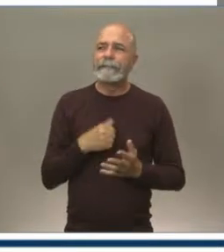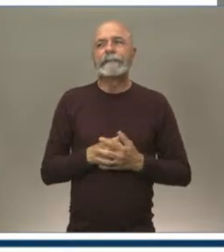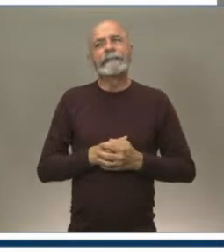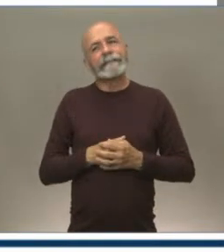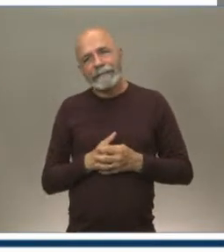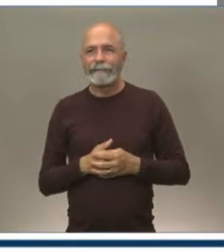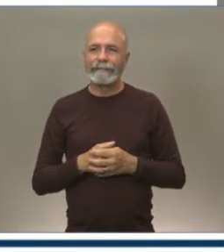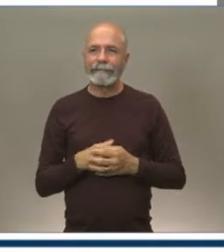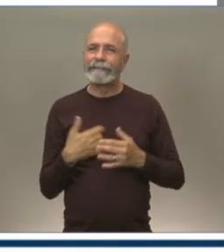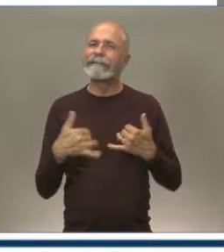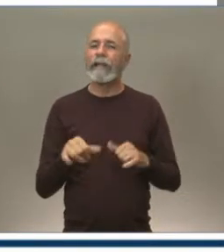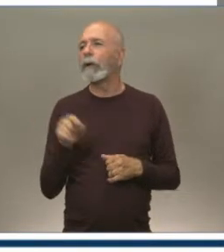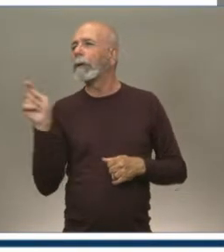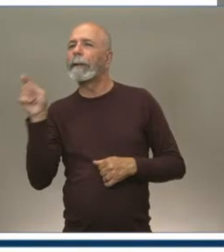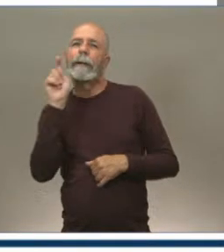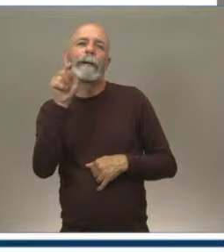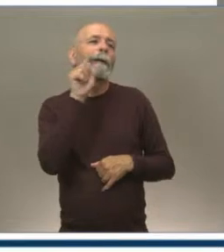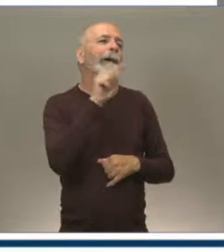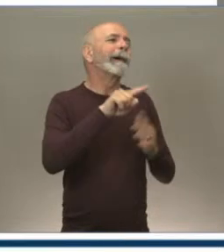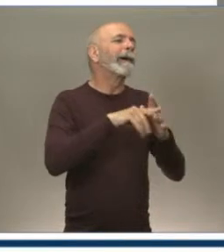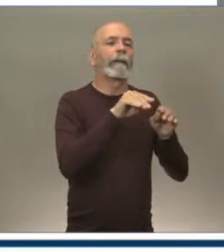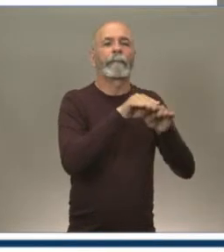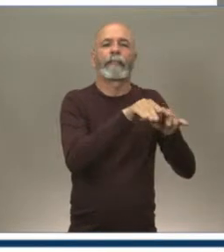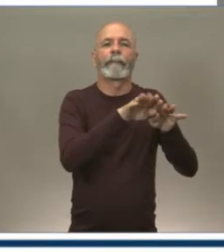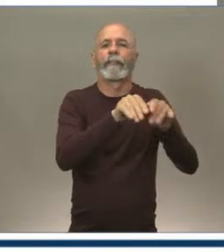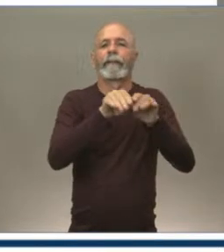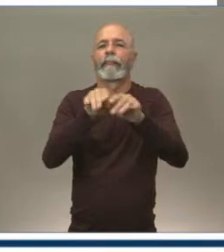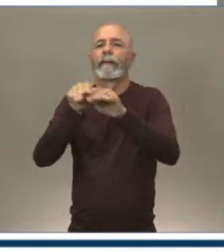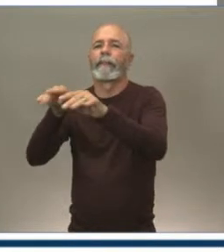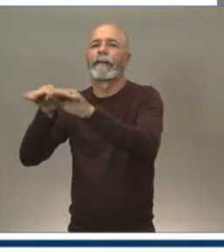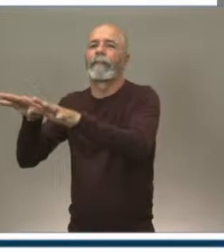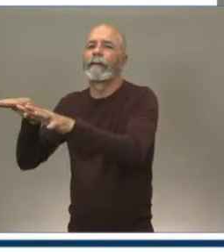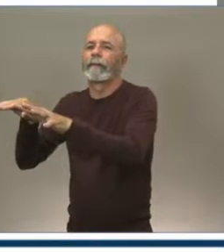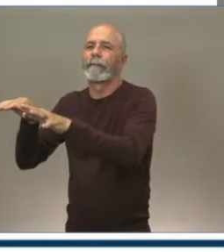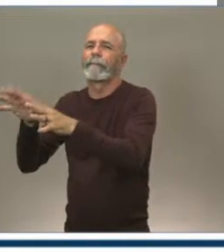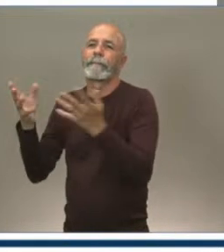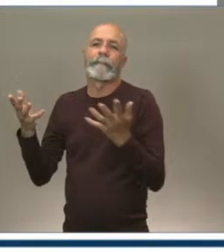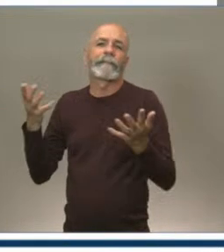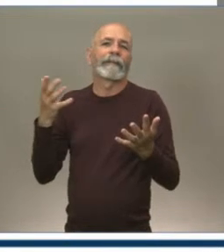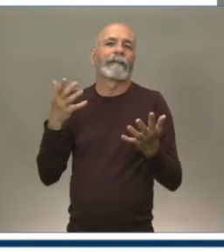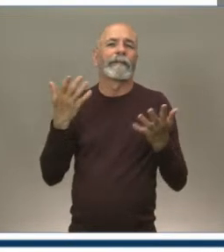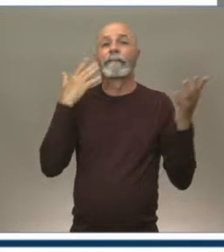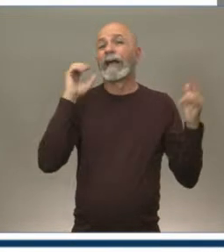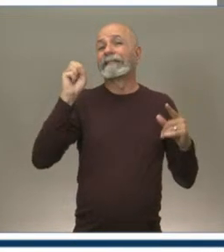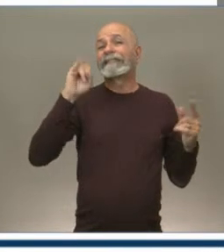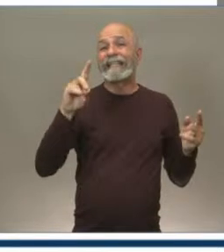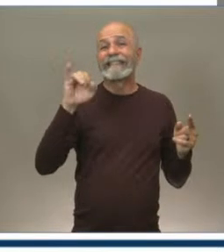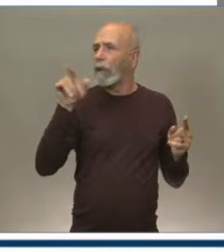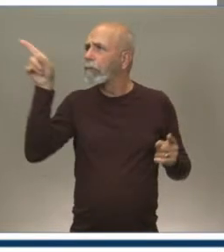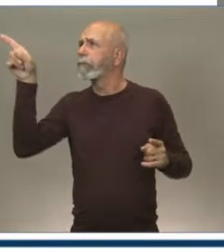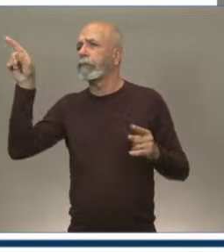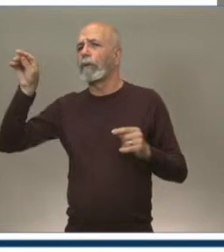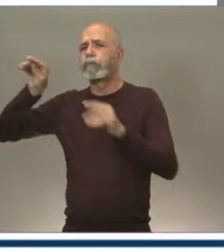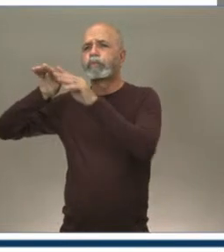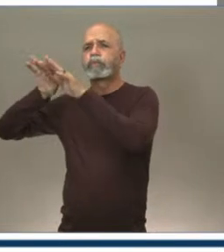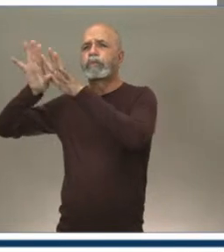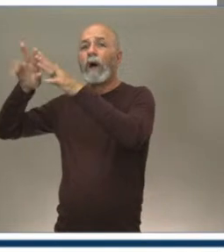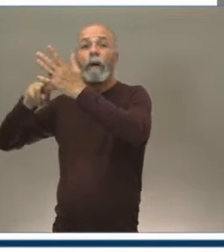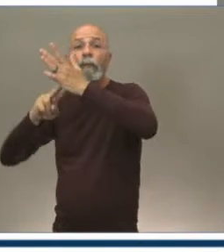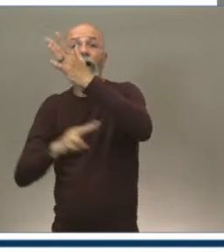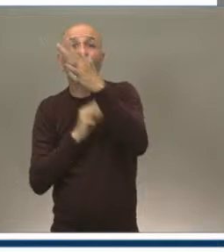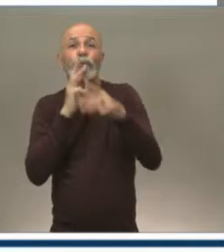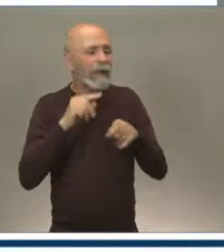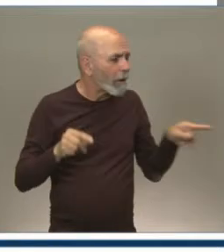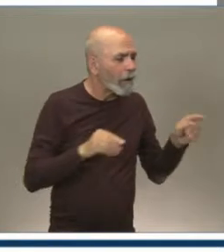zones. On Friday, I talked about communities with clusters of cases, the Sydney area, the Bridgewater area, and the Annapolis Valley